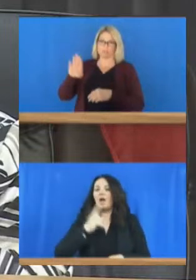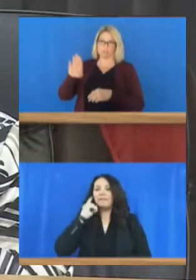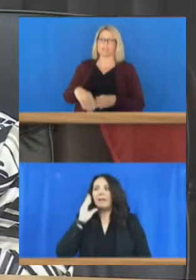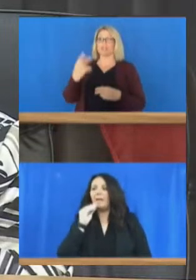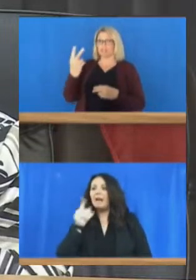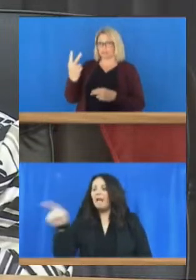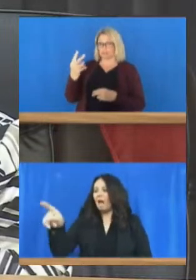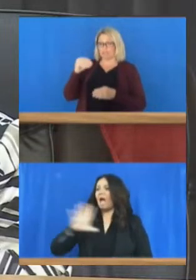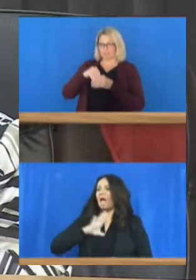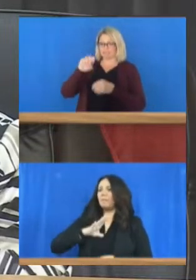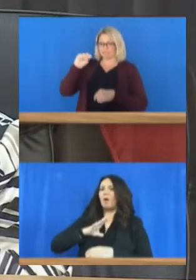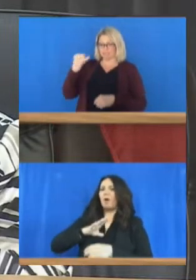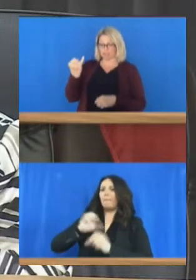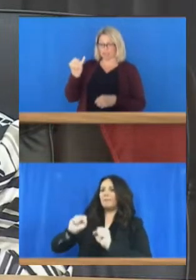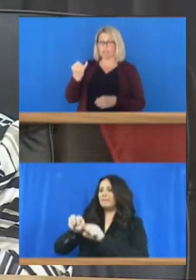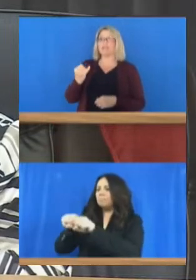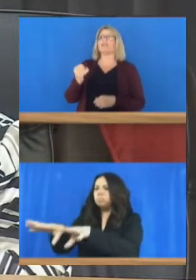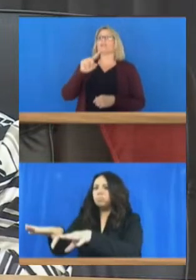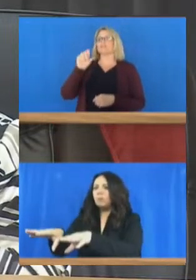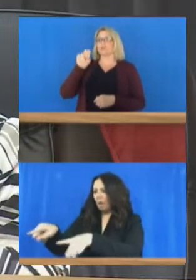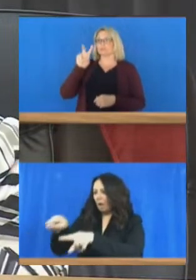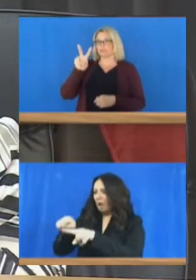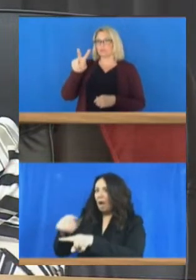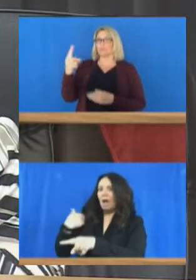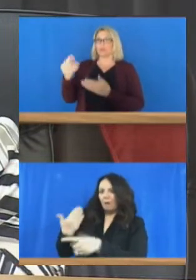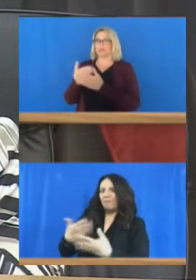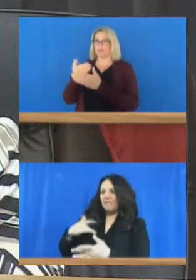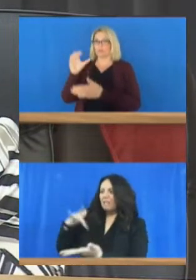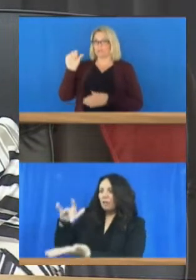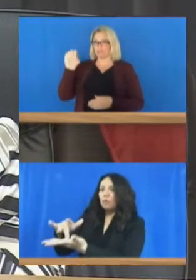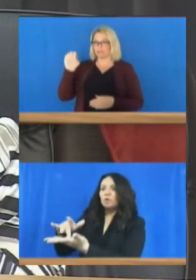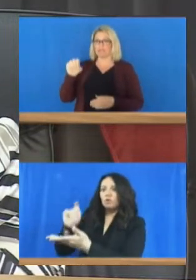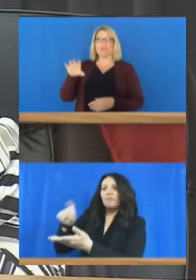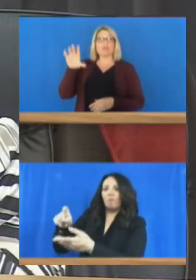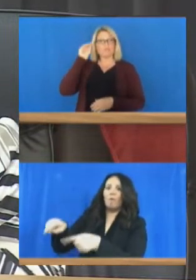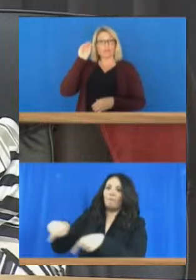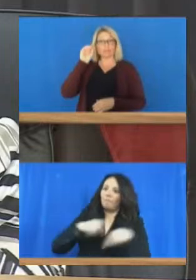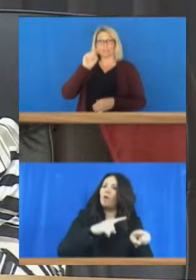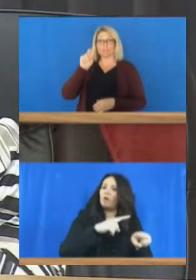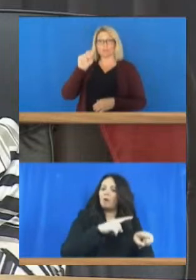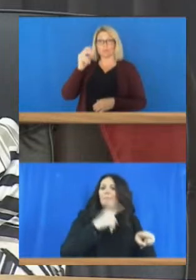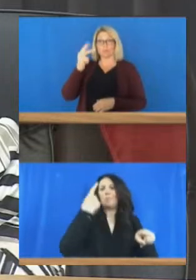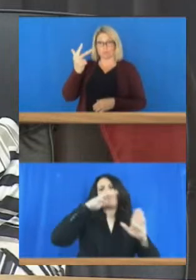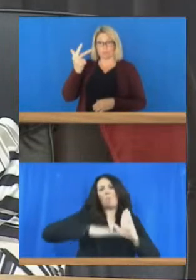great amount of teamwork up there to look after the